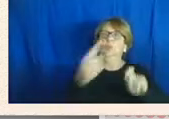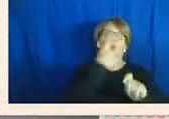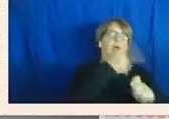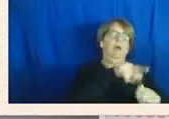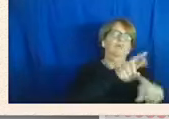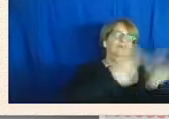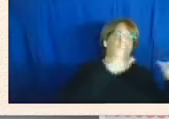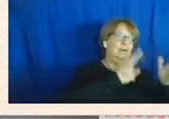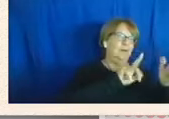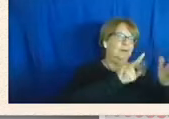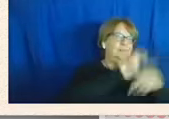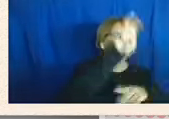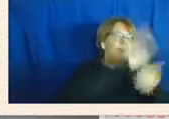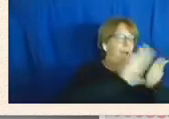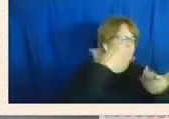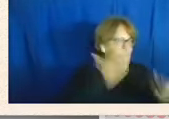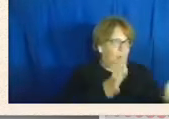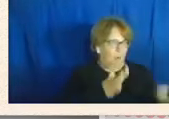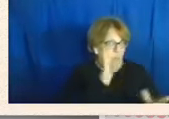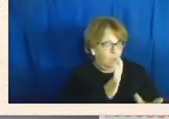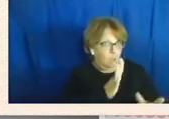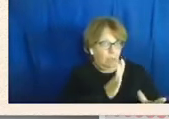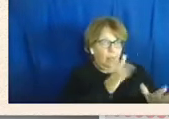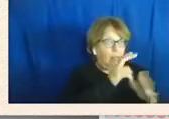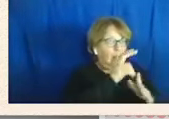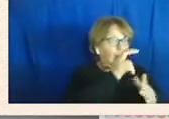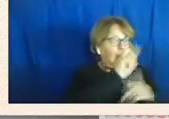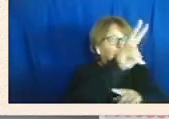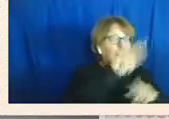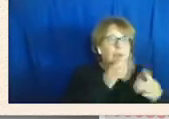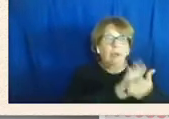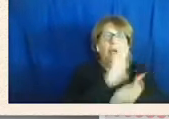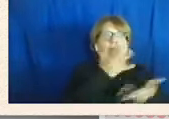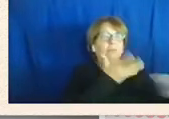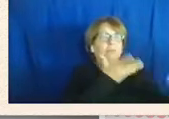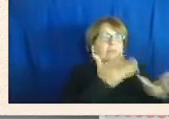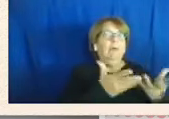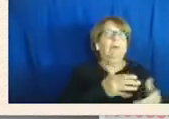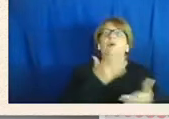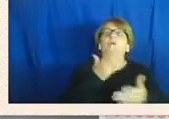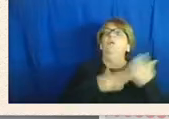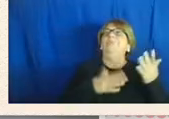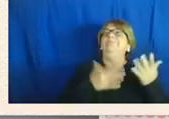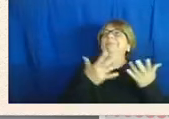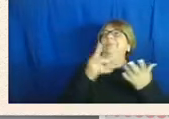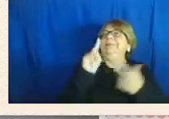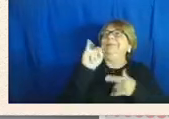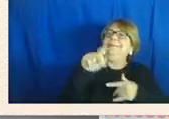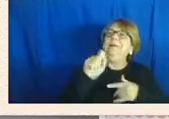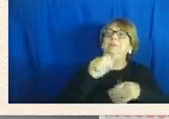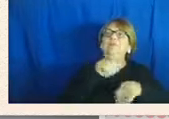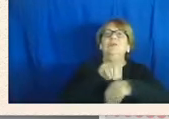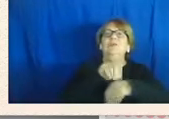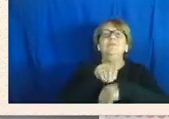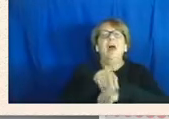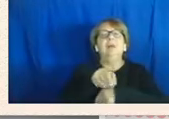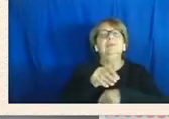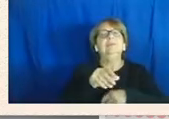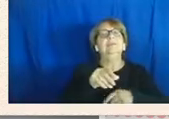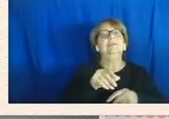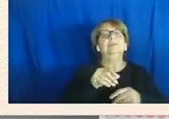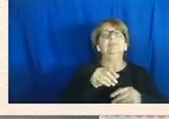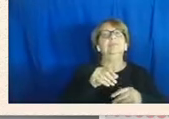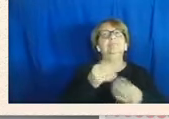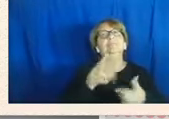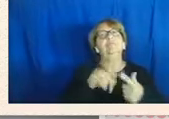not. So what are some kind of tips or advice you would give to parents who, in